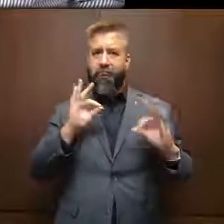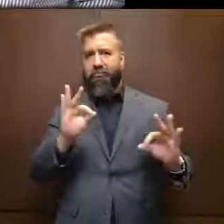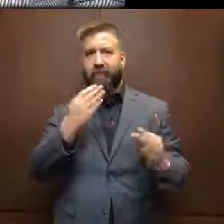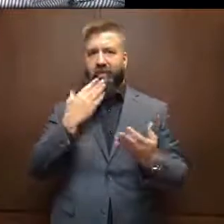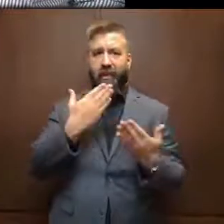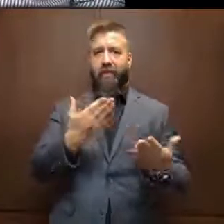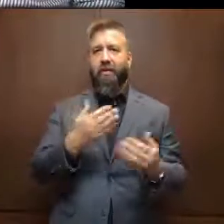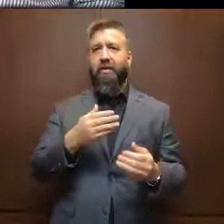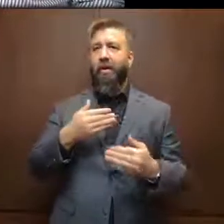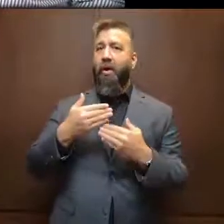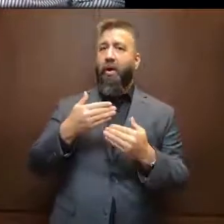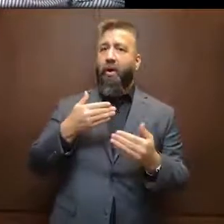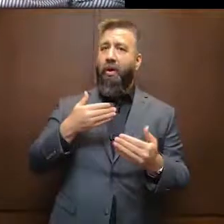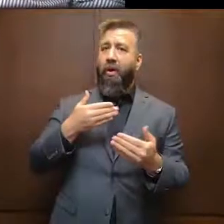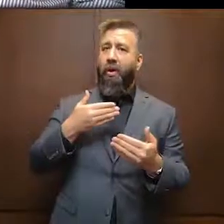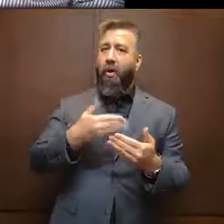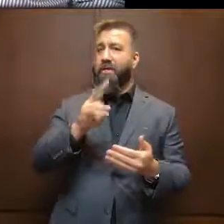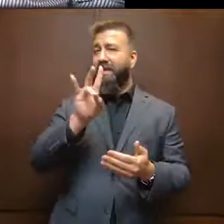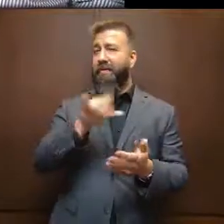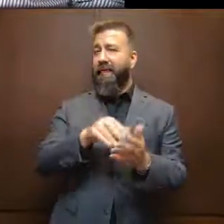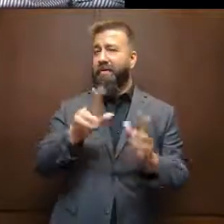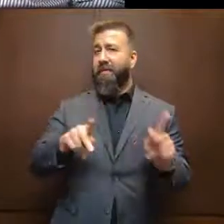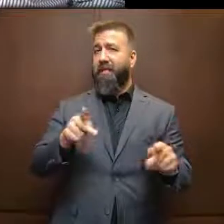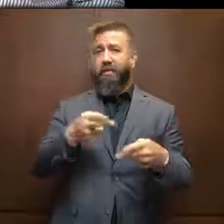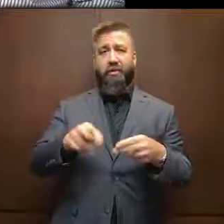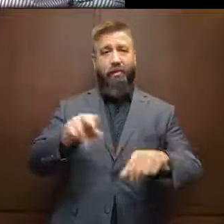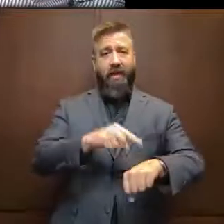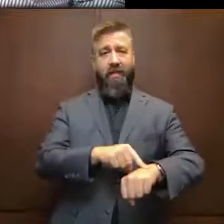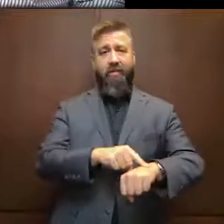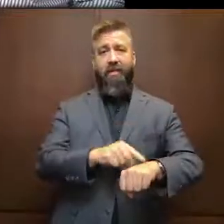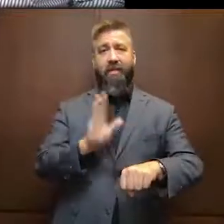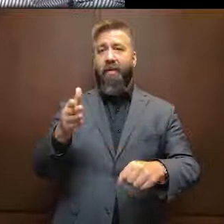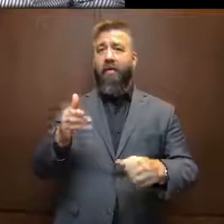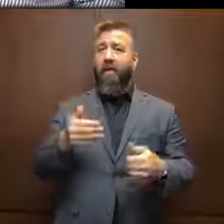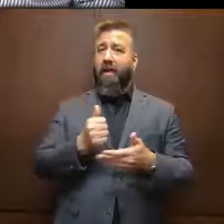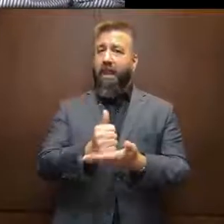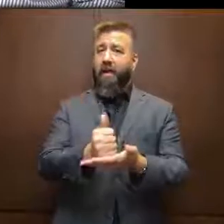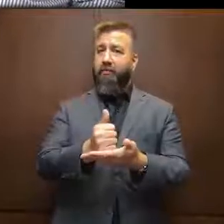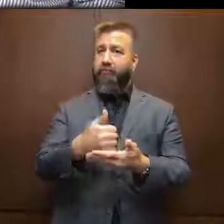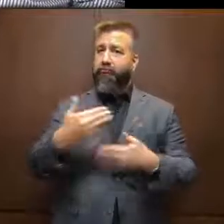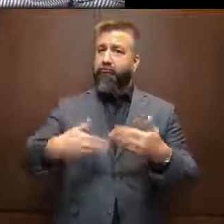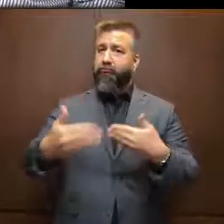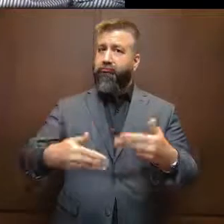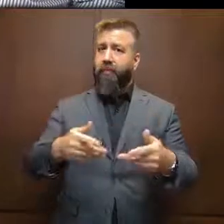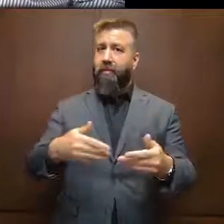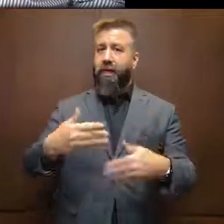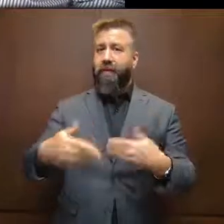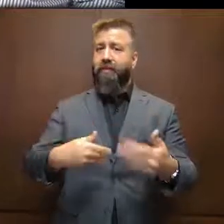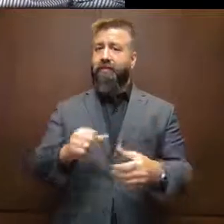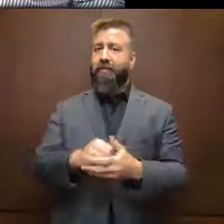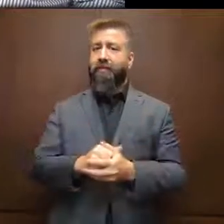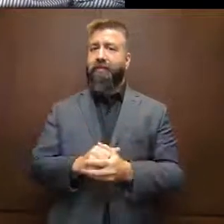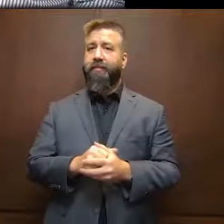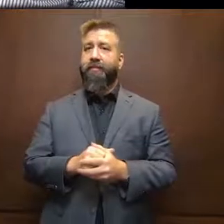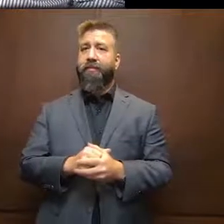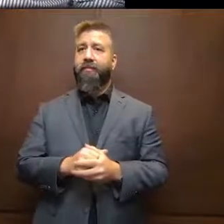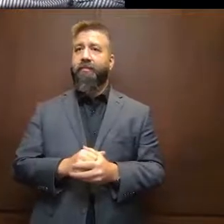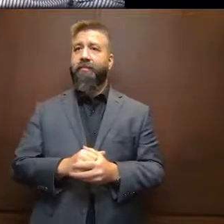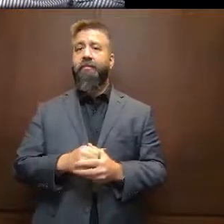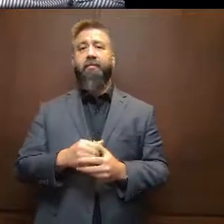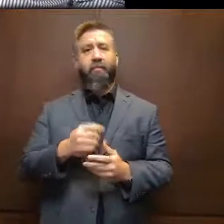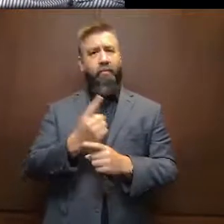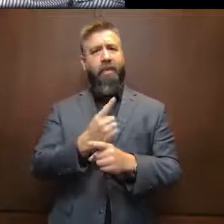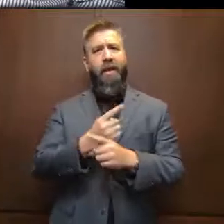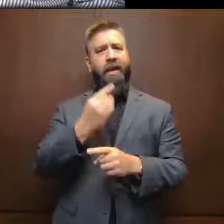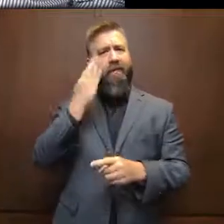almost 7,000 people in a short amount of time. And this is going to help speed that process up. It is. Logistically. It is. And if you have an elderly